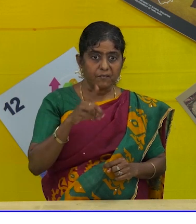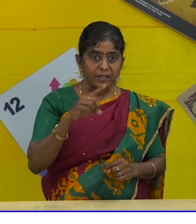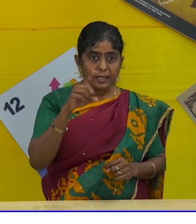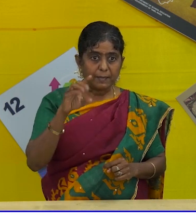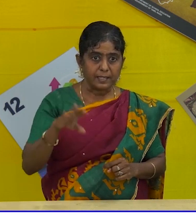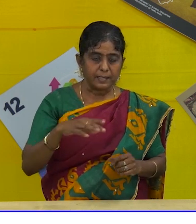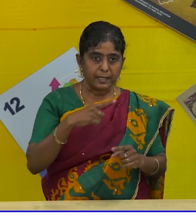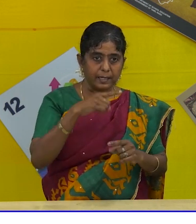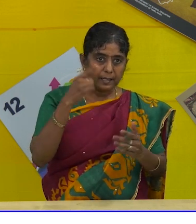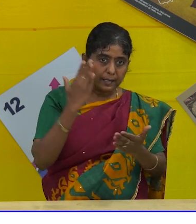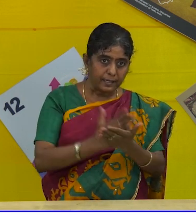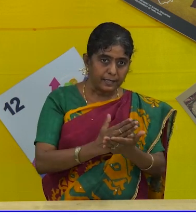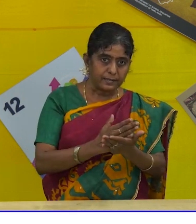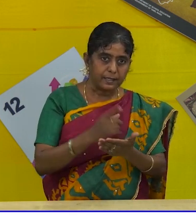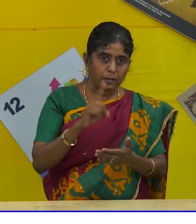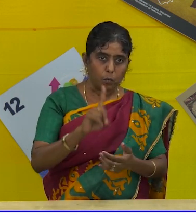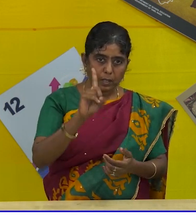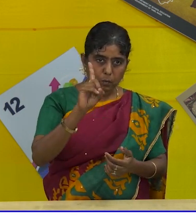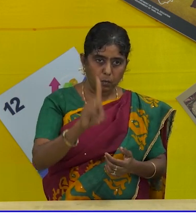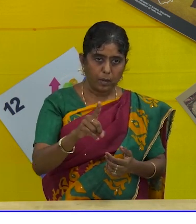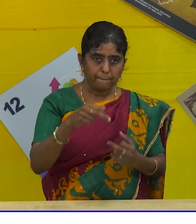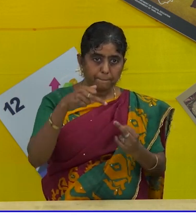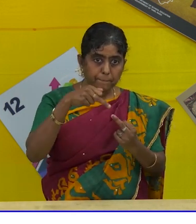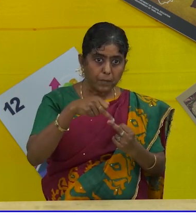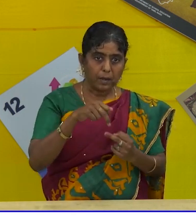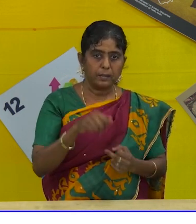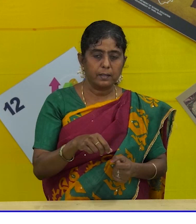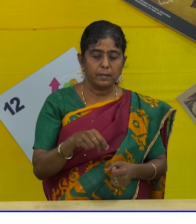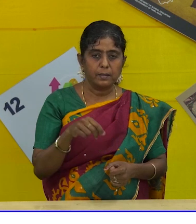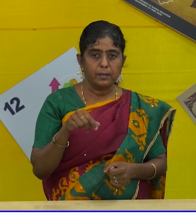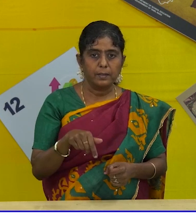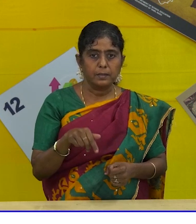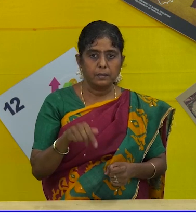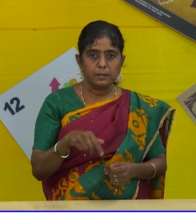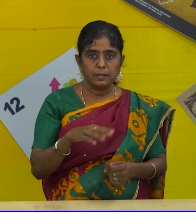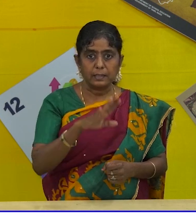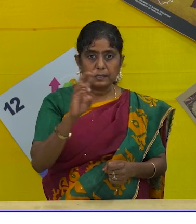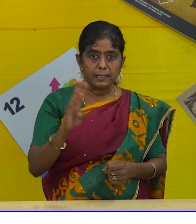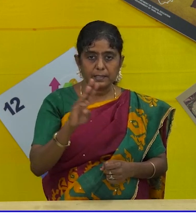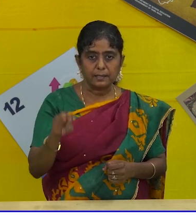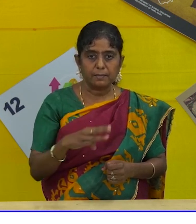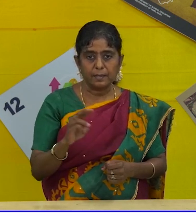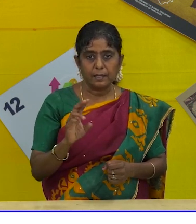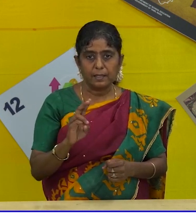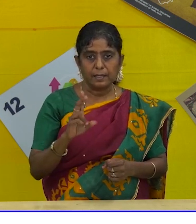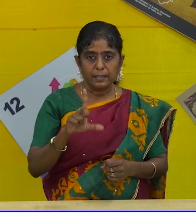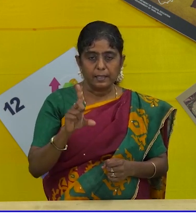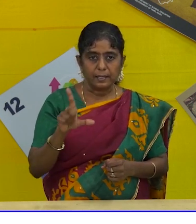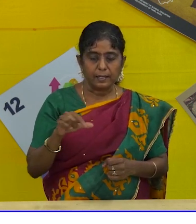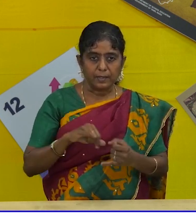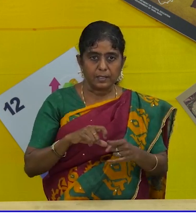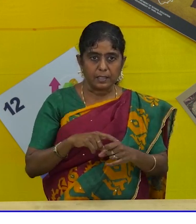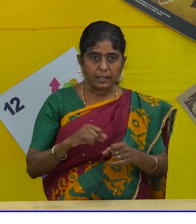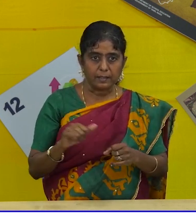if the three planes intersect at only one point. So if the system of three linear equation will